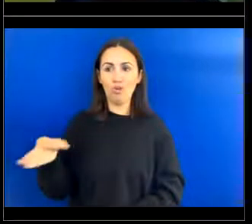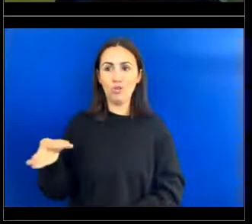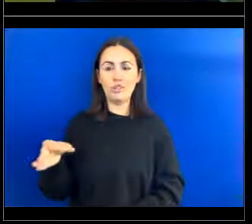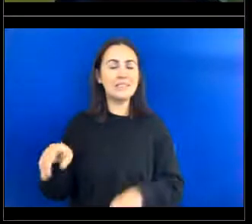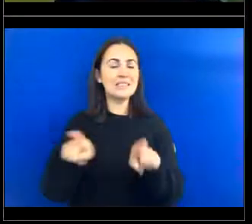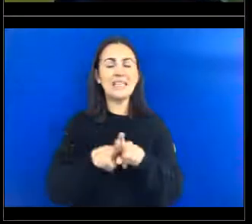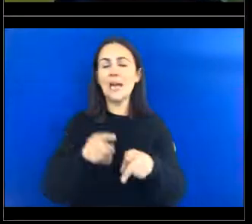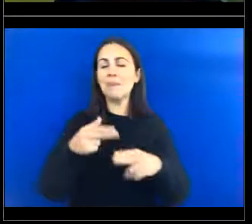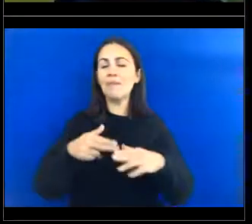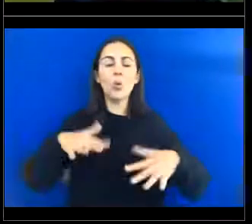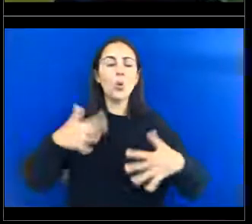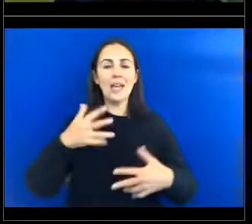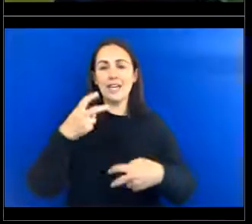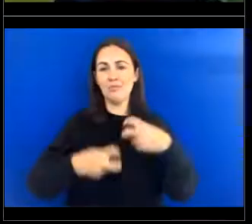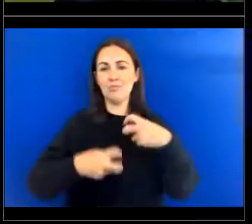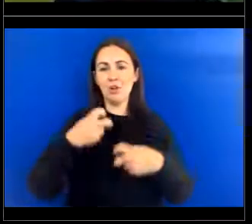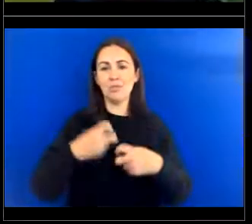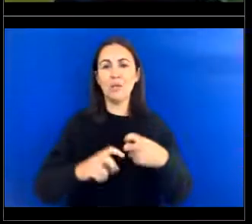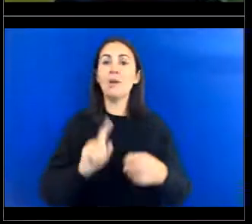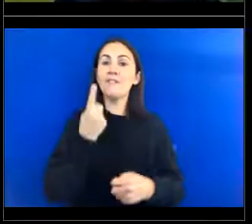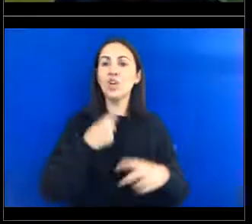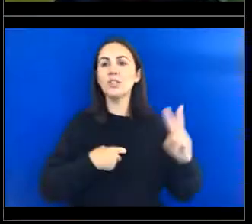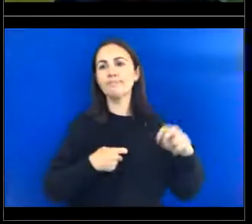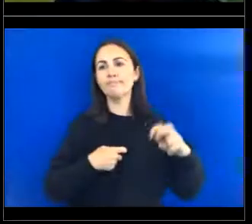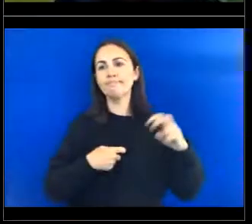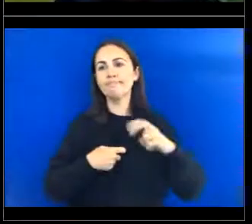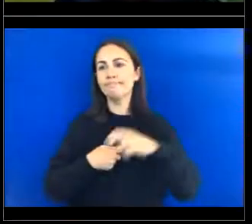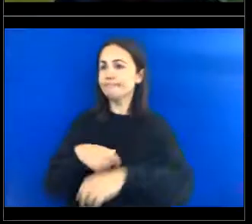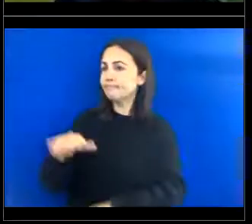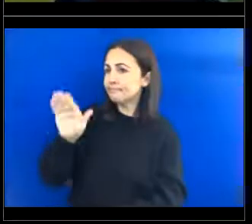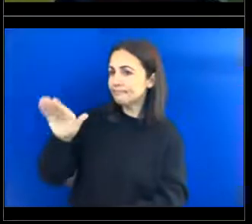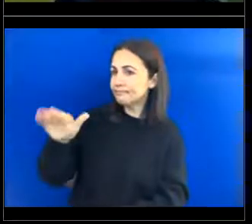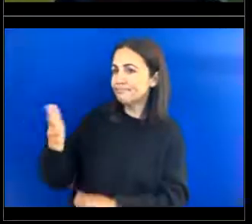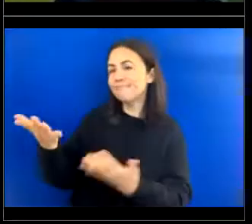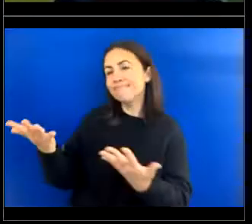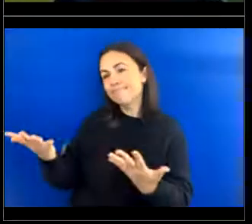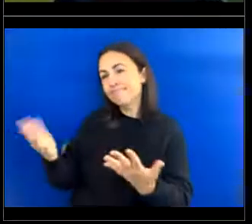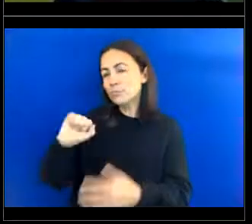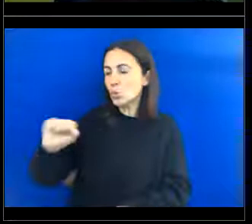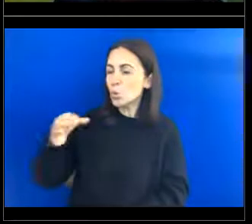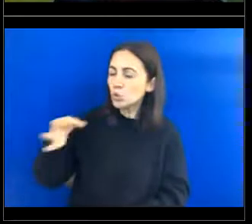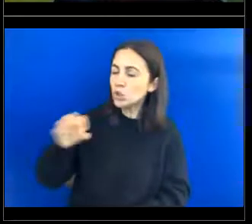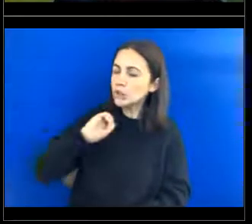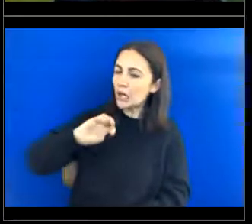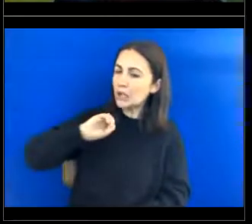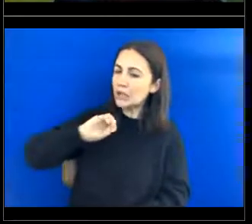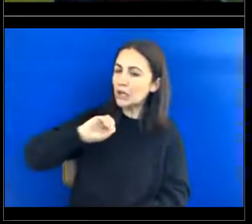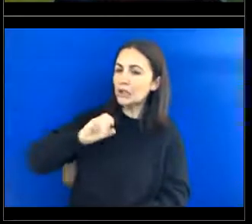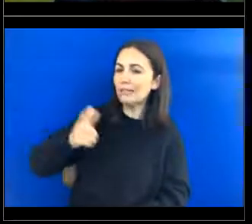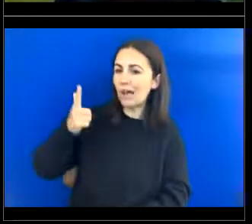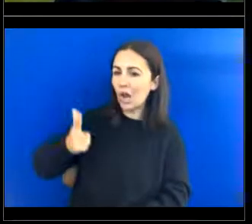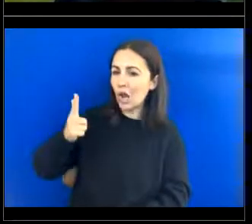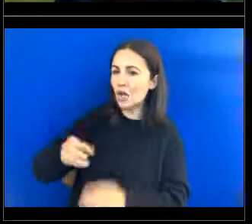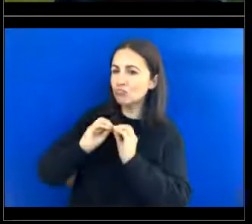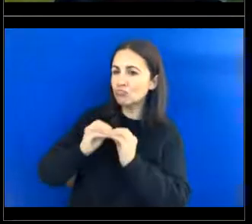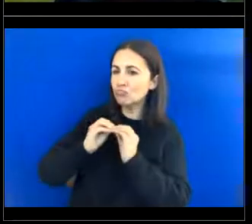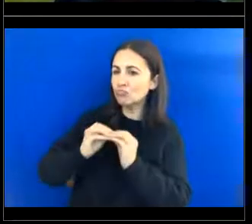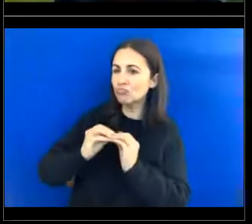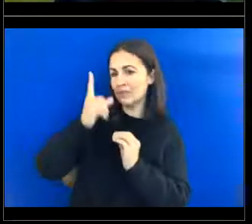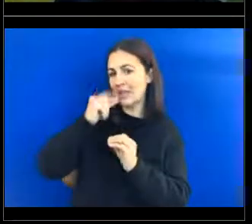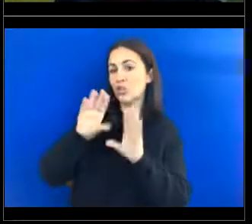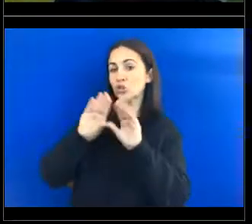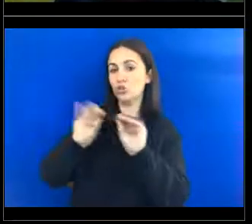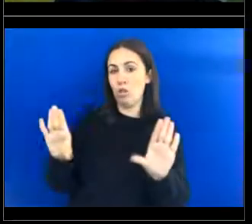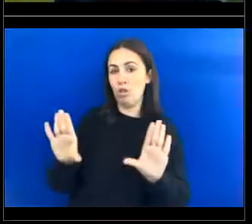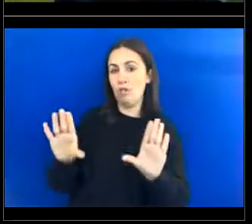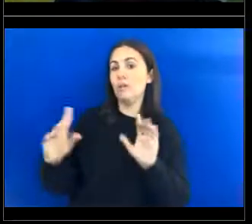or problems, the first step would be to try and talk to your neighbour about it, and see if